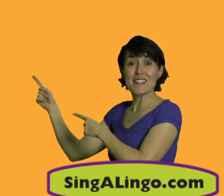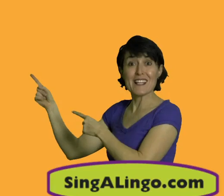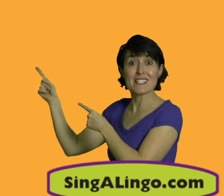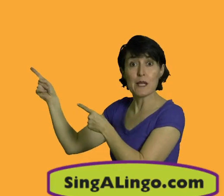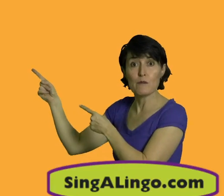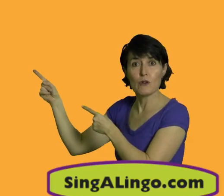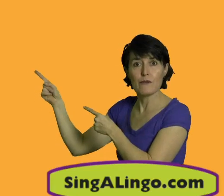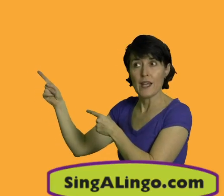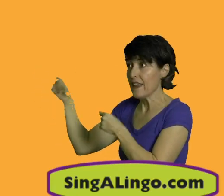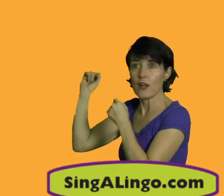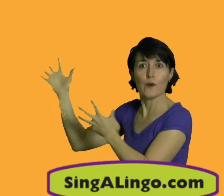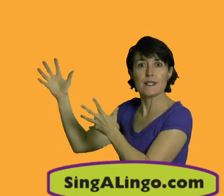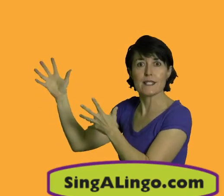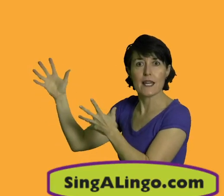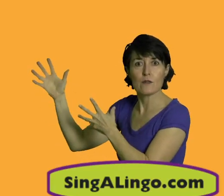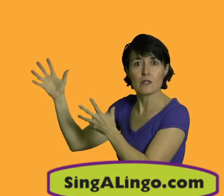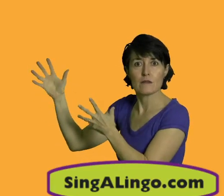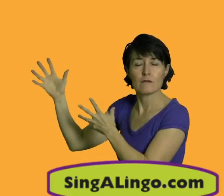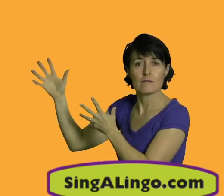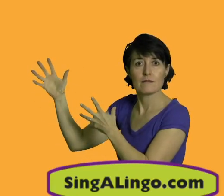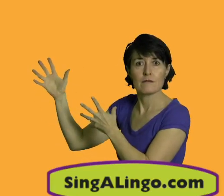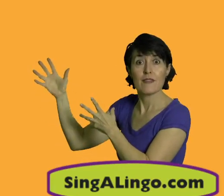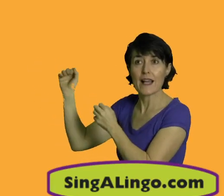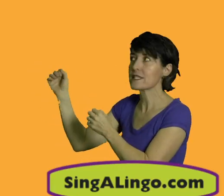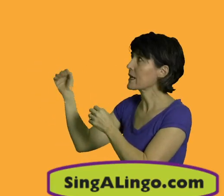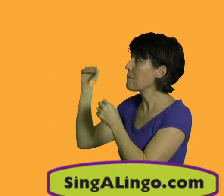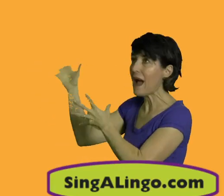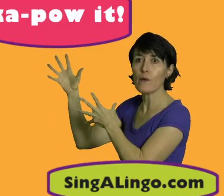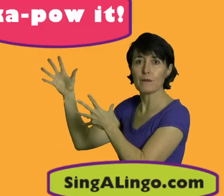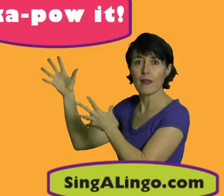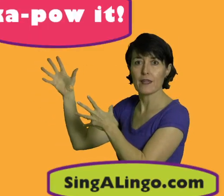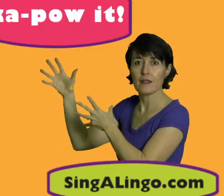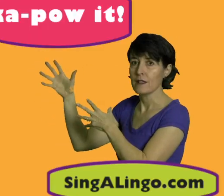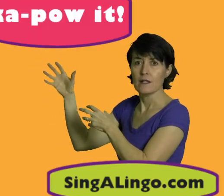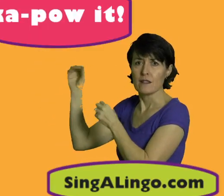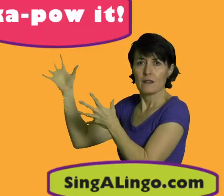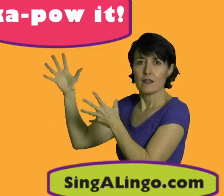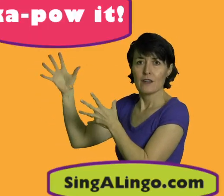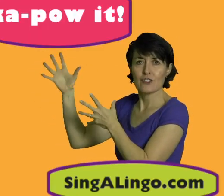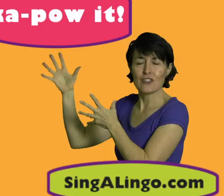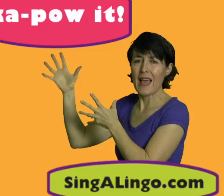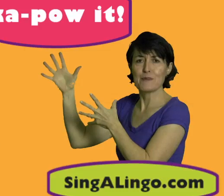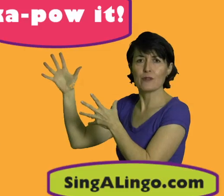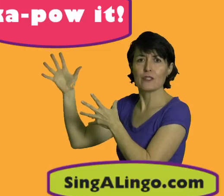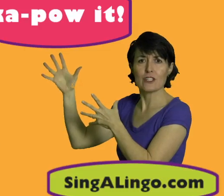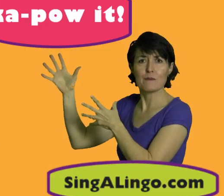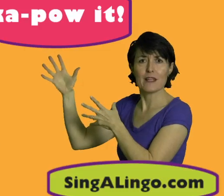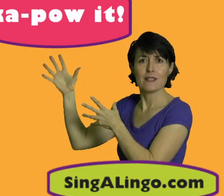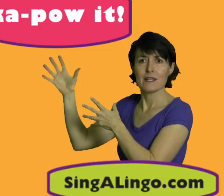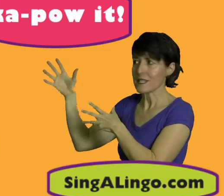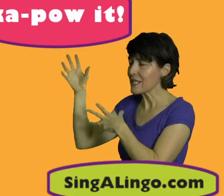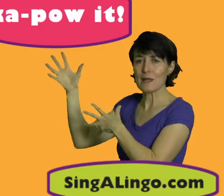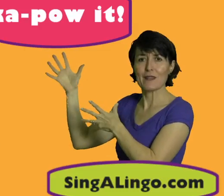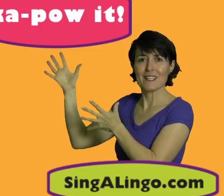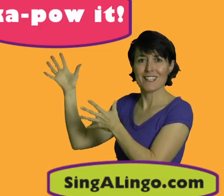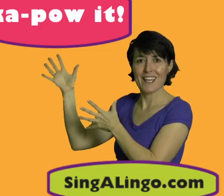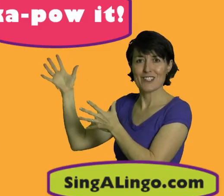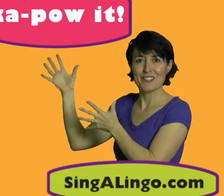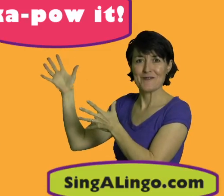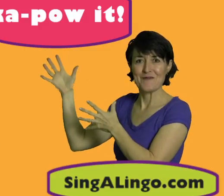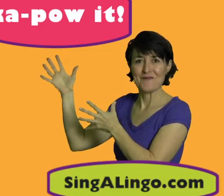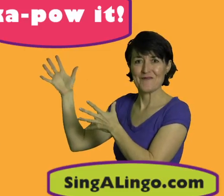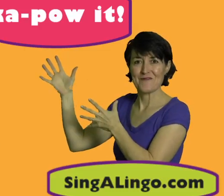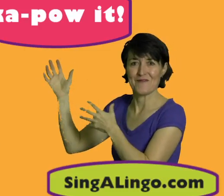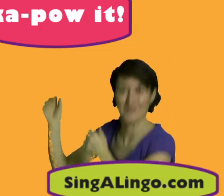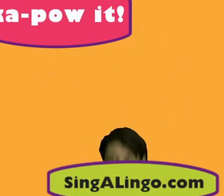Did you see that sudden move and that crazy sound? That's the kapowit method. It's absolutely just meant to keep the kids